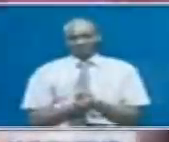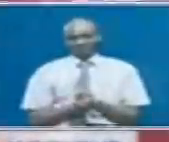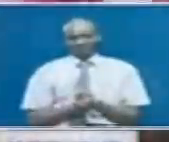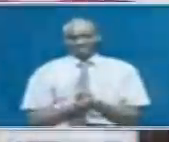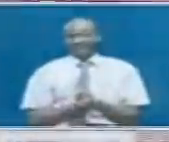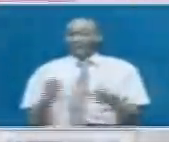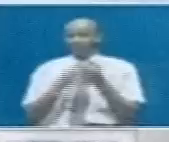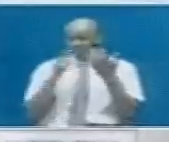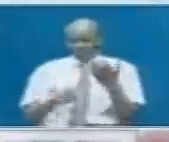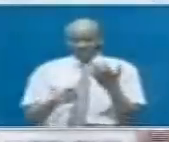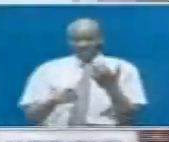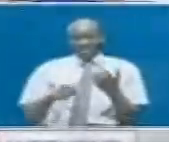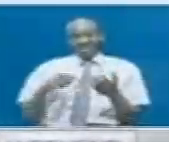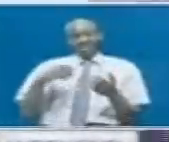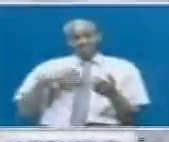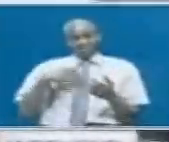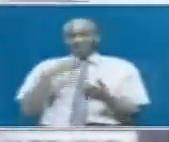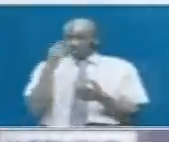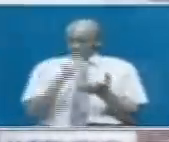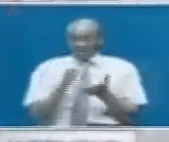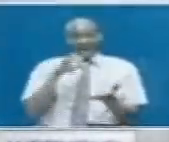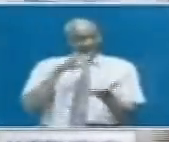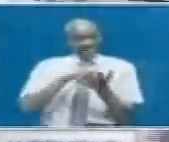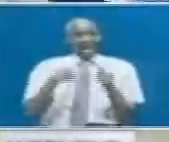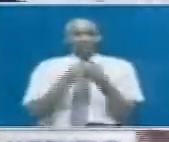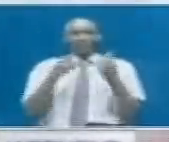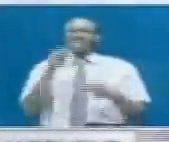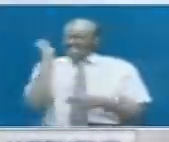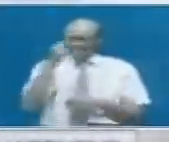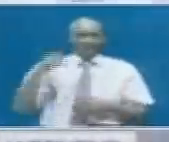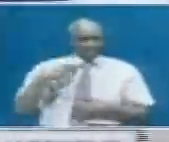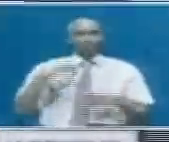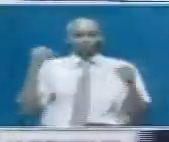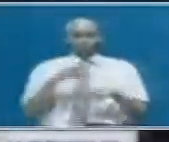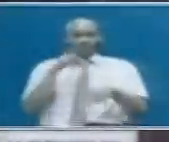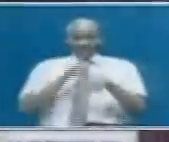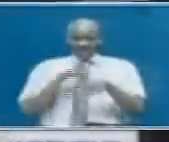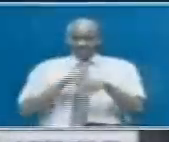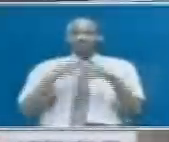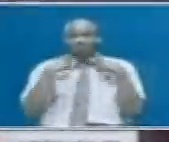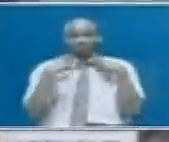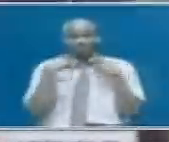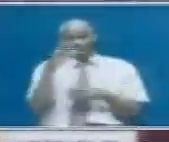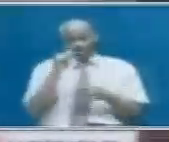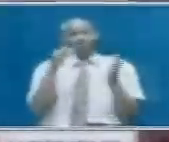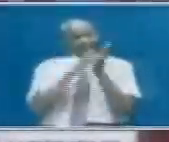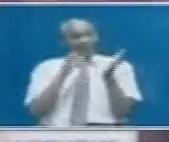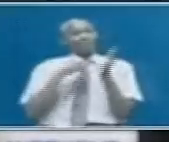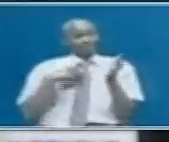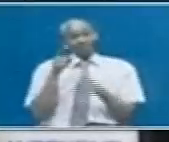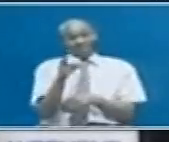In fact, a hardly known and referred to case that shocked the Kenyan colony during the colonial years came from the Kamba